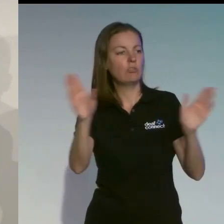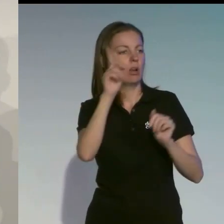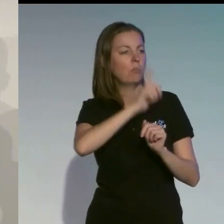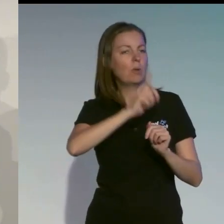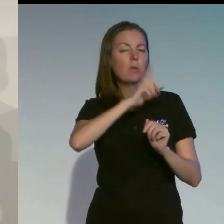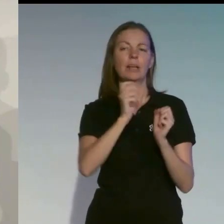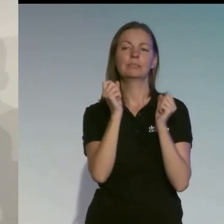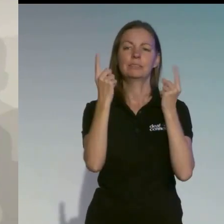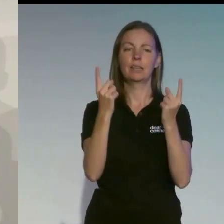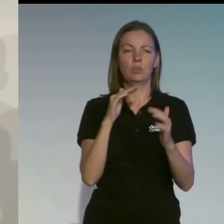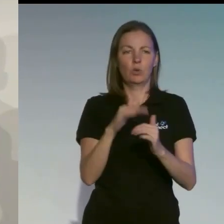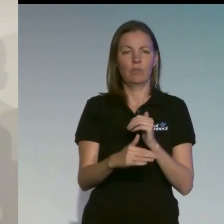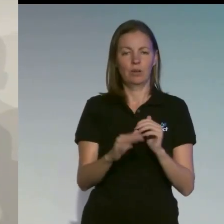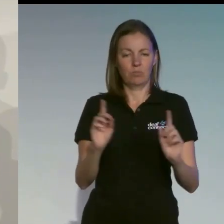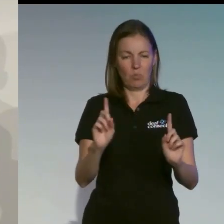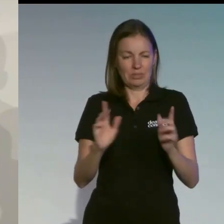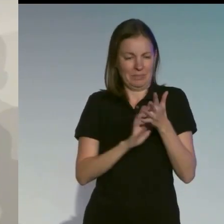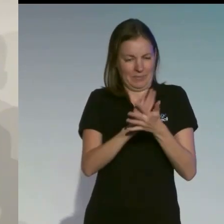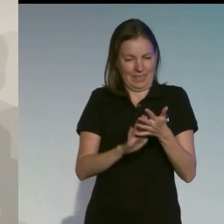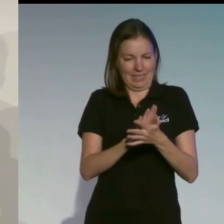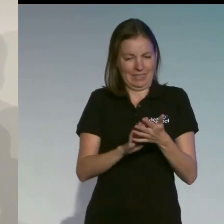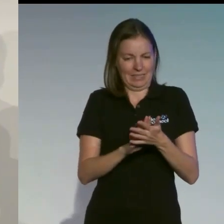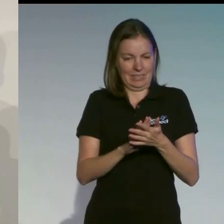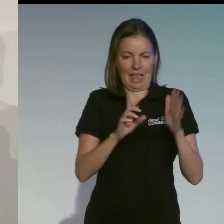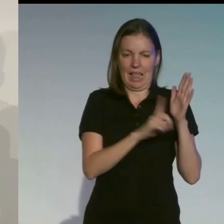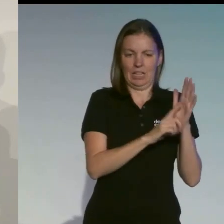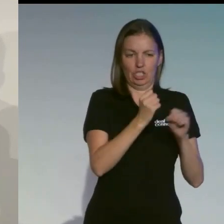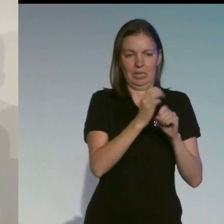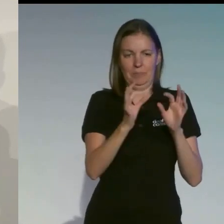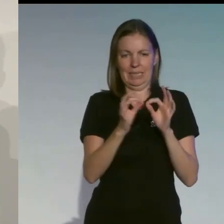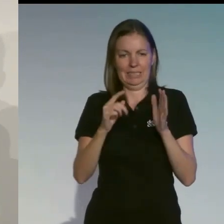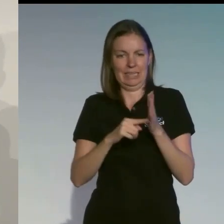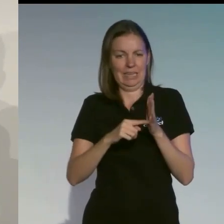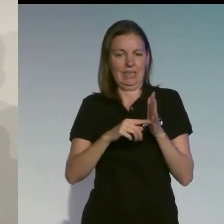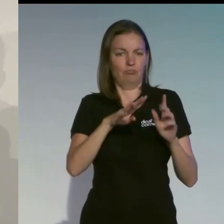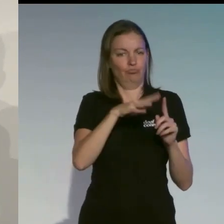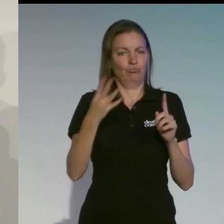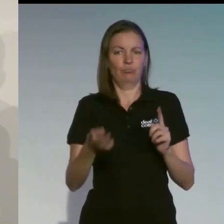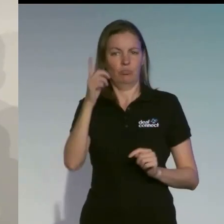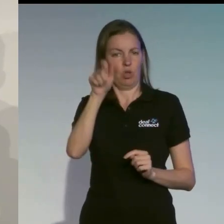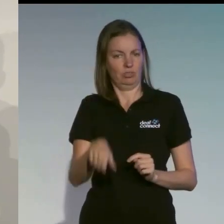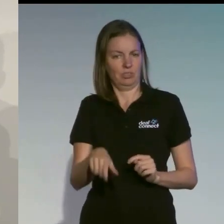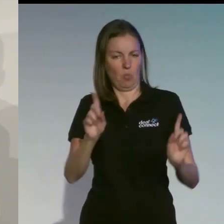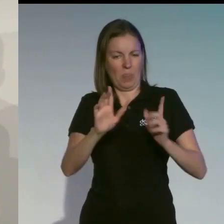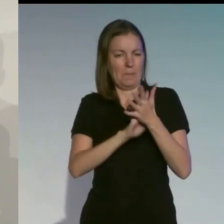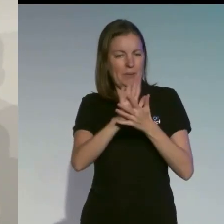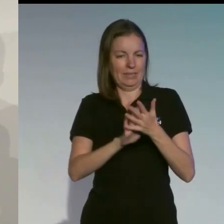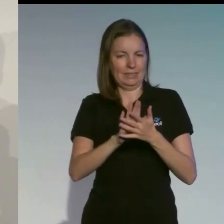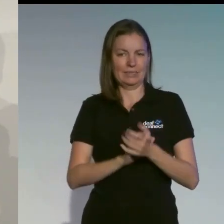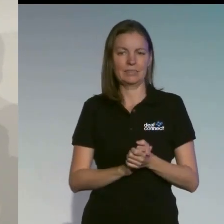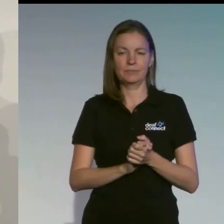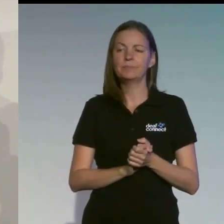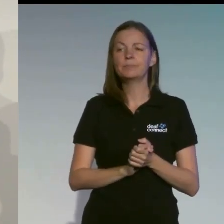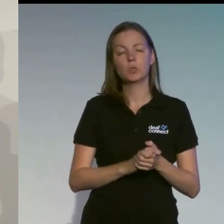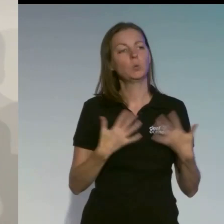better on what's meaning of being an LGBT person. Great. So educational material. I mean, I know you both face